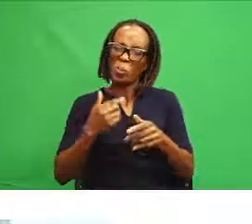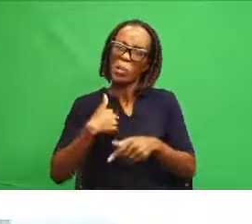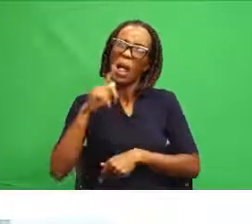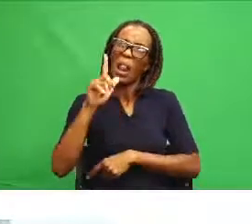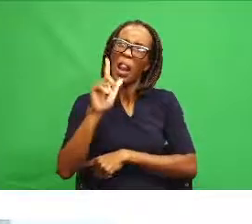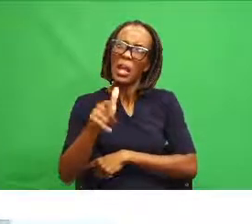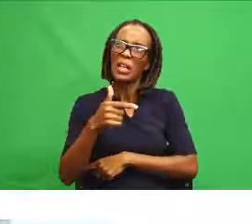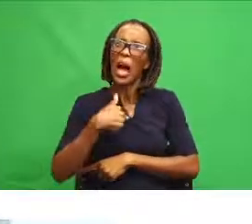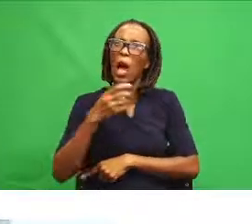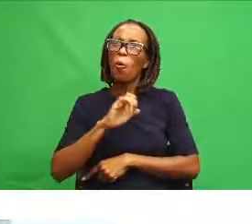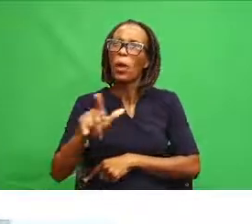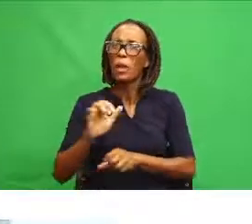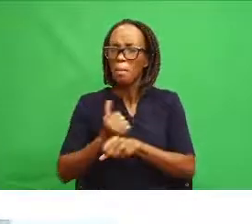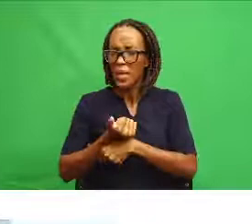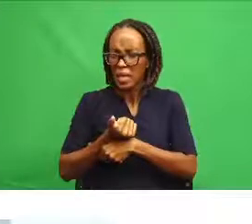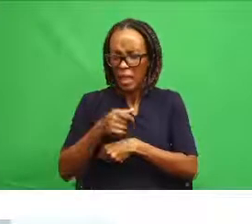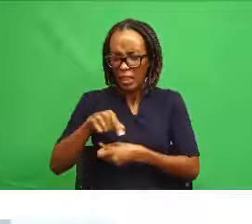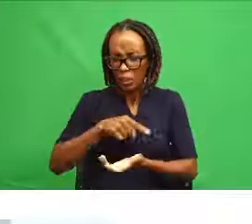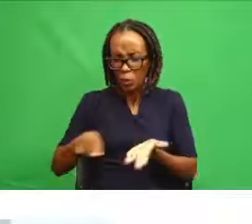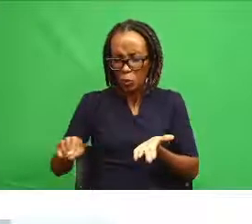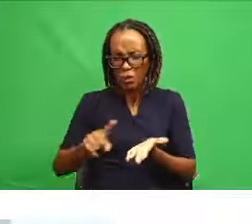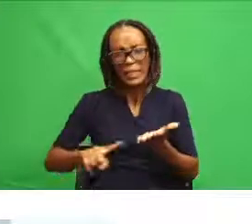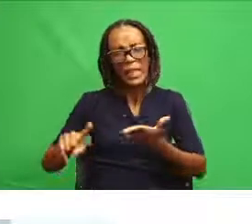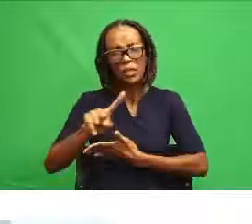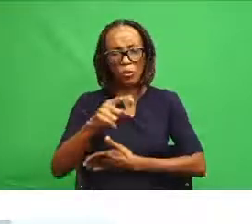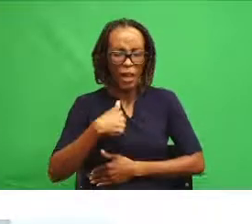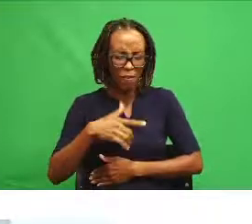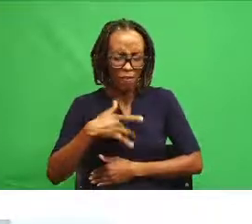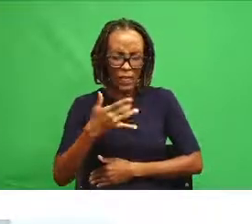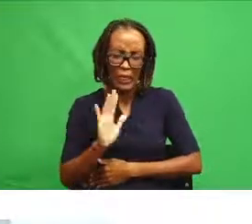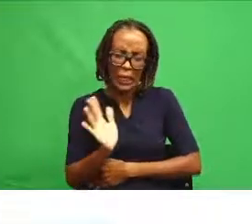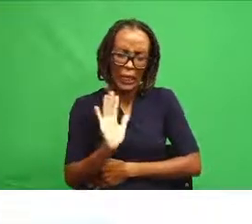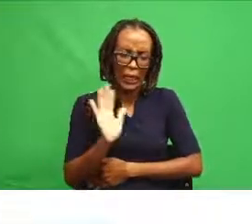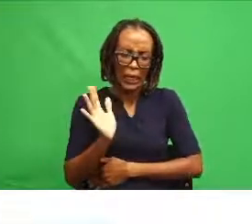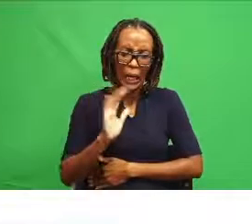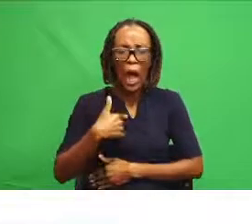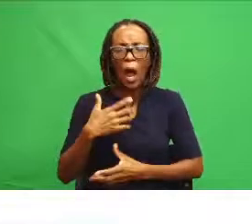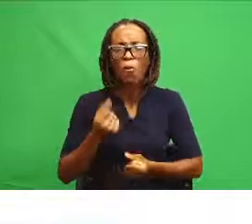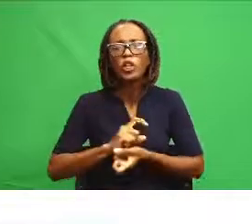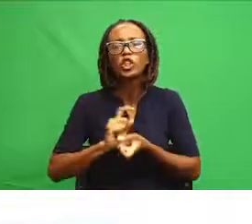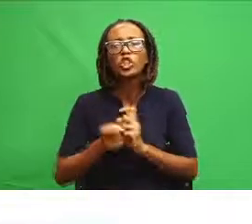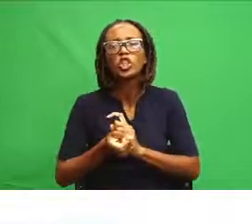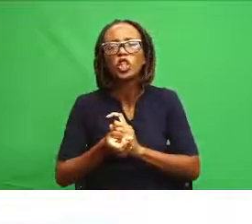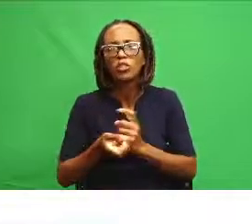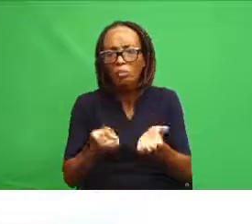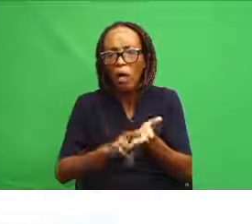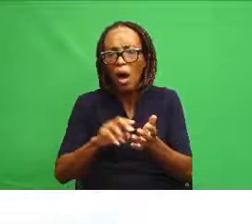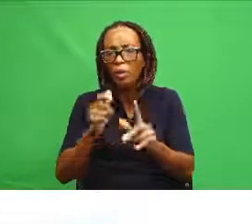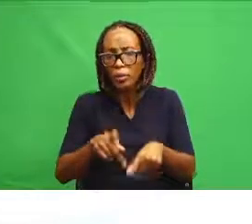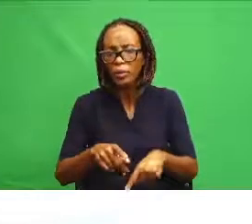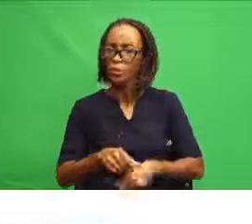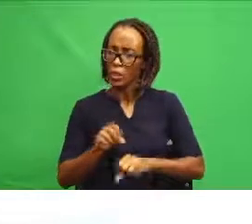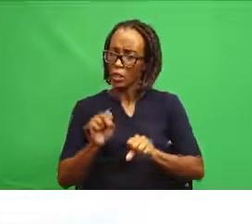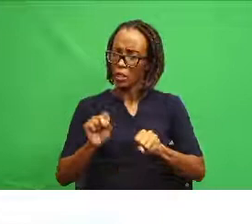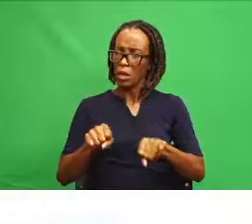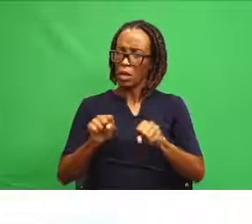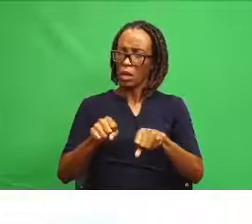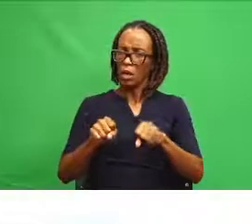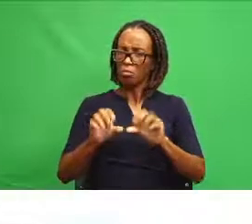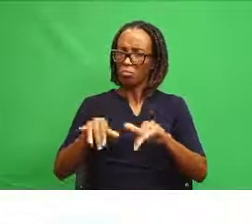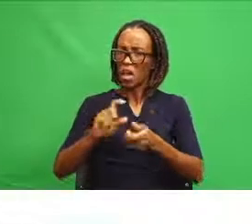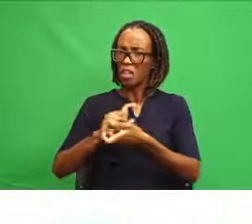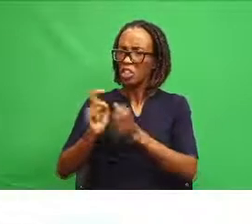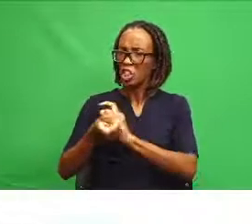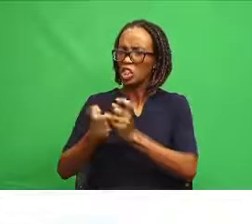made a will this week, and you know what? Next week I've, due to circumstances, I want to change. Is that okay? Yeah, you